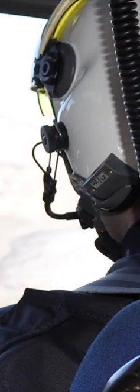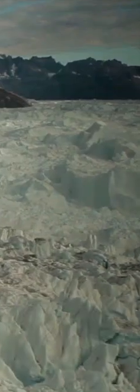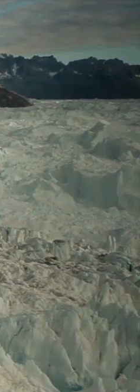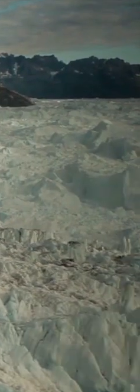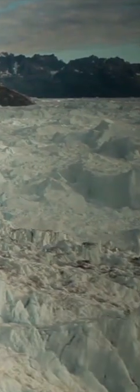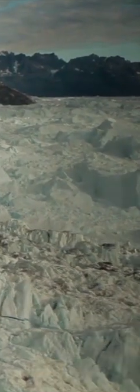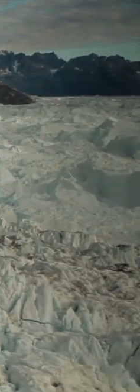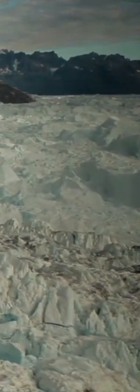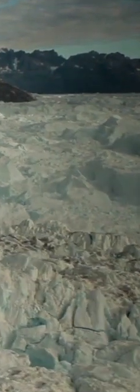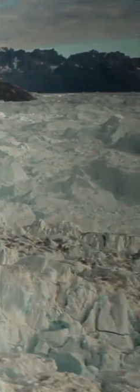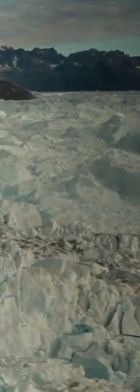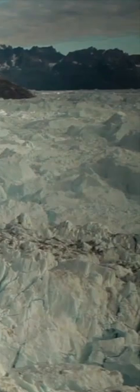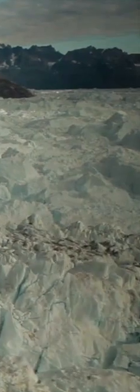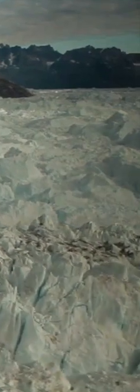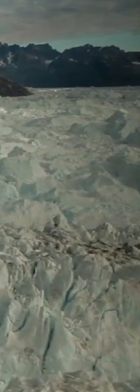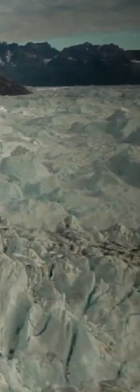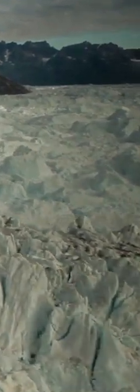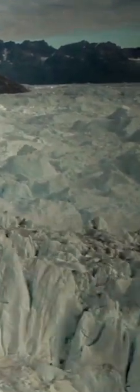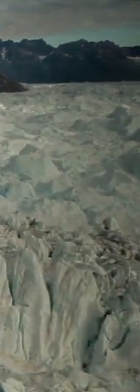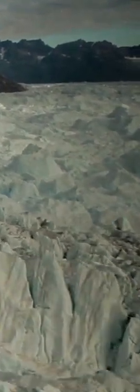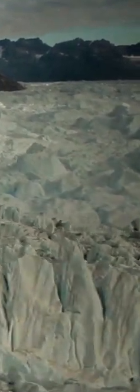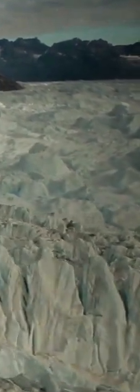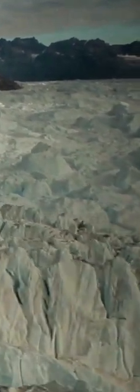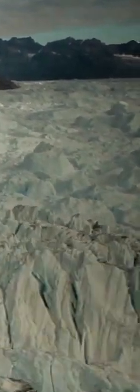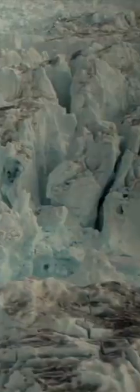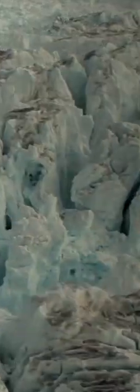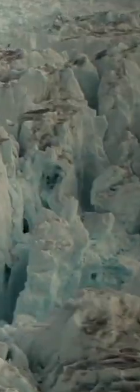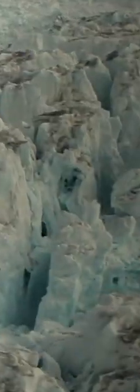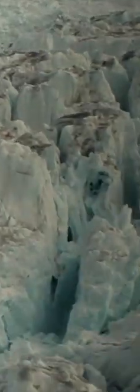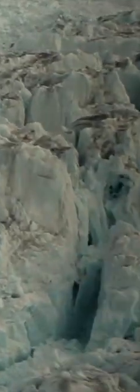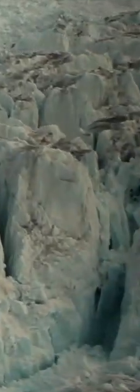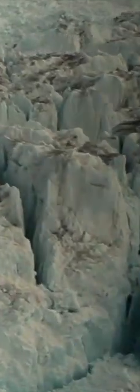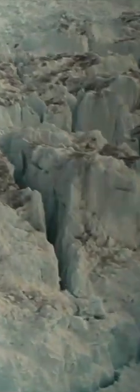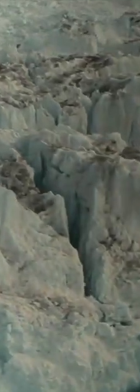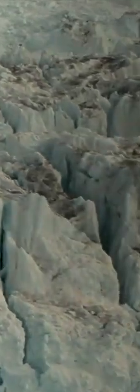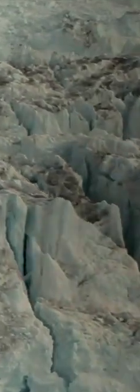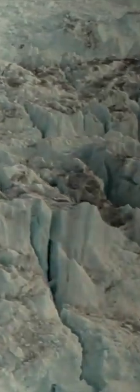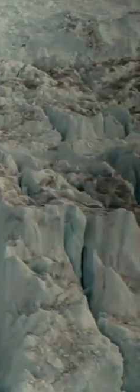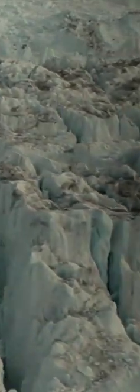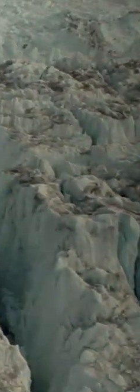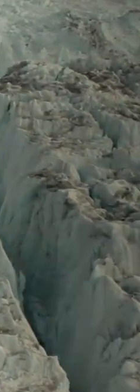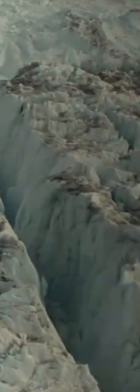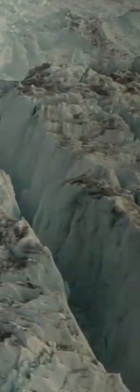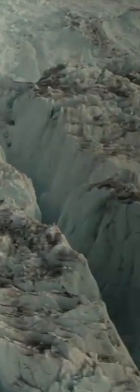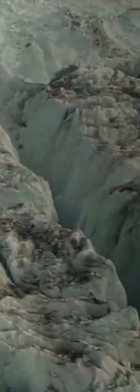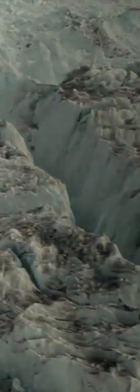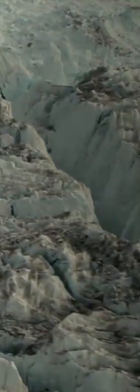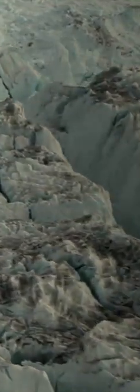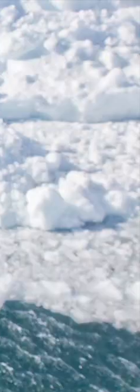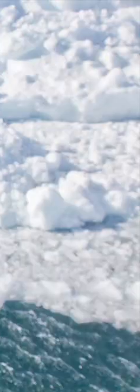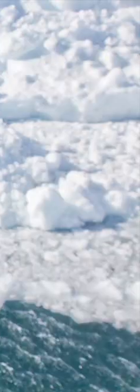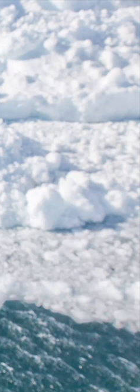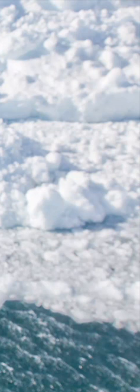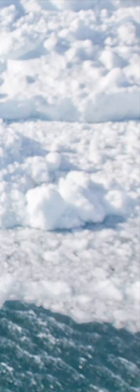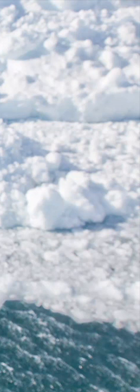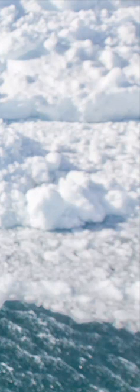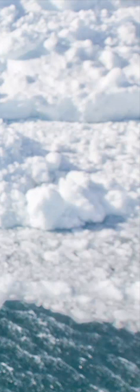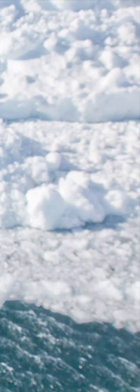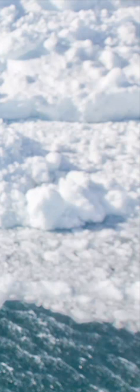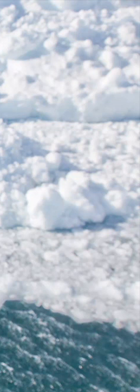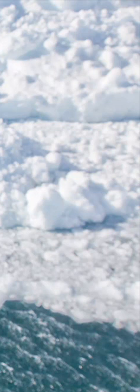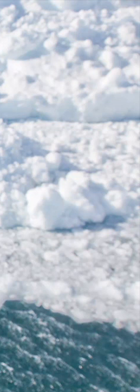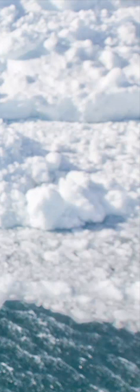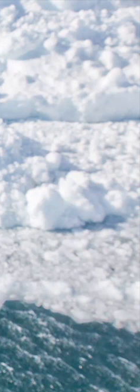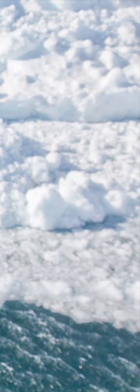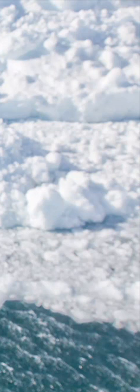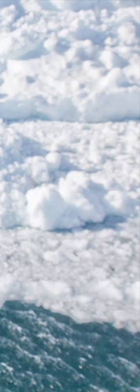melange and look for patches of open water where we could deploy expendable probes. Let me just take the cap off.